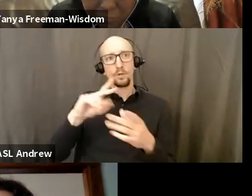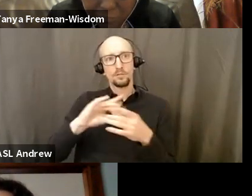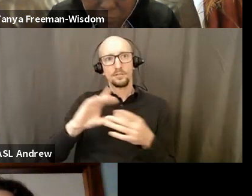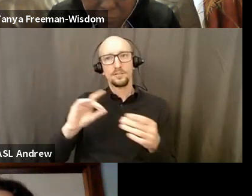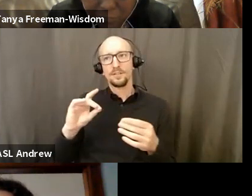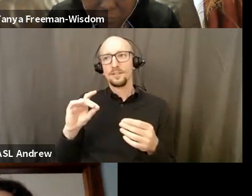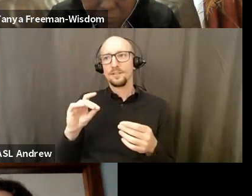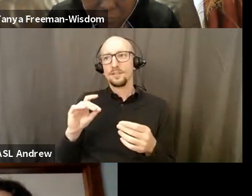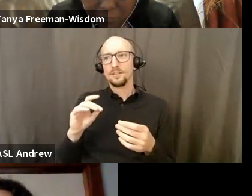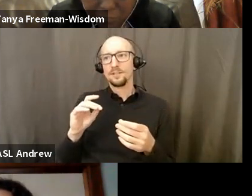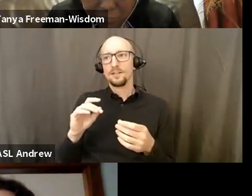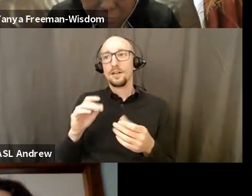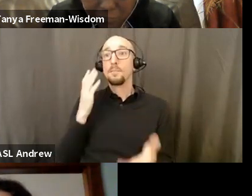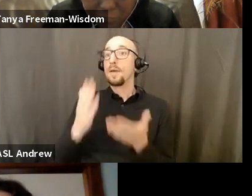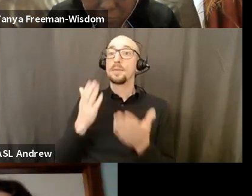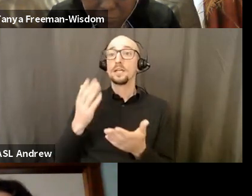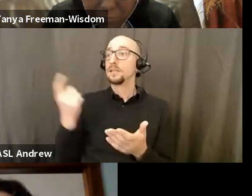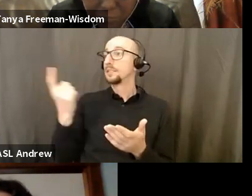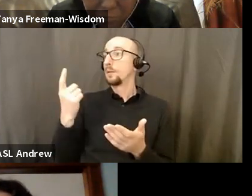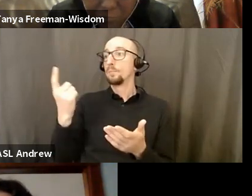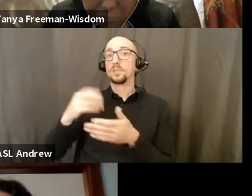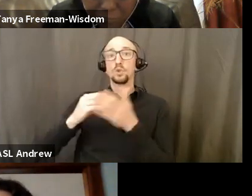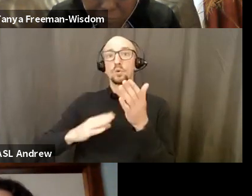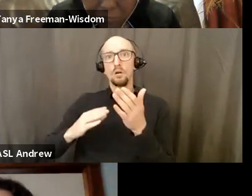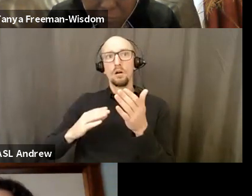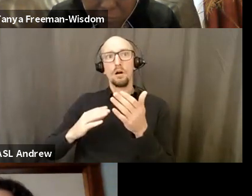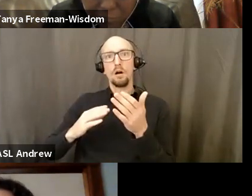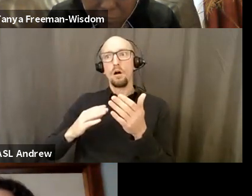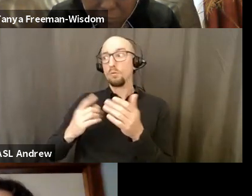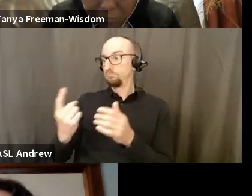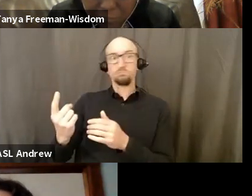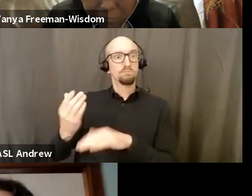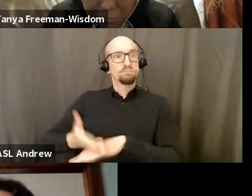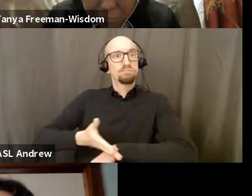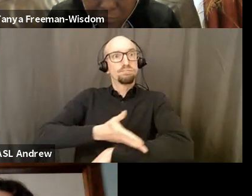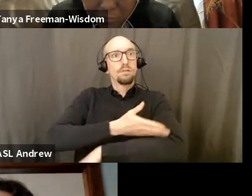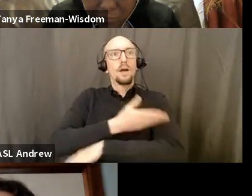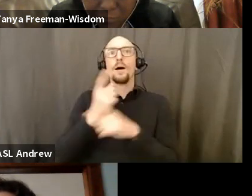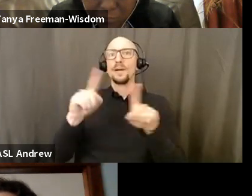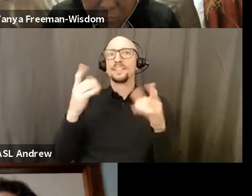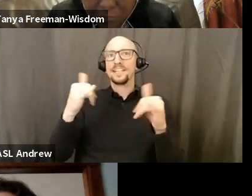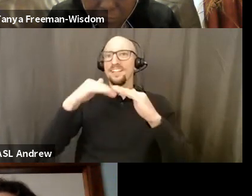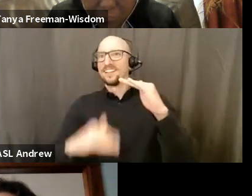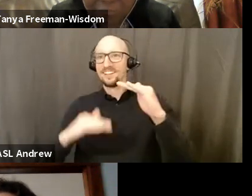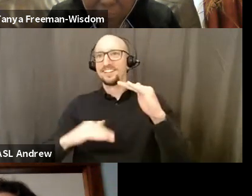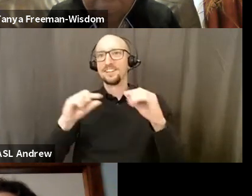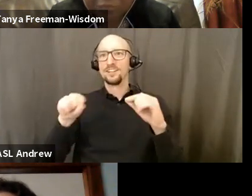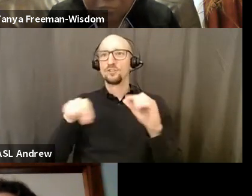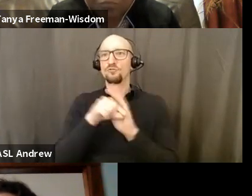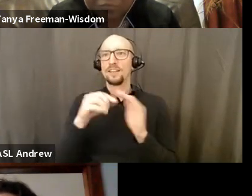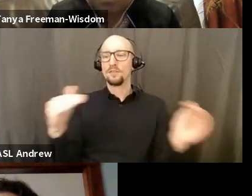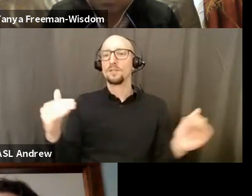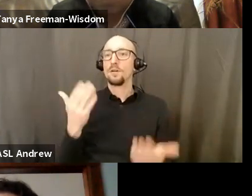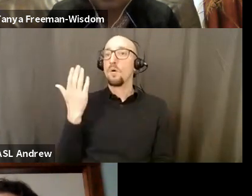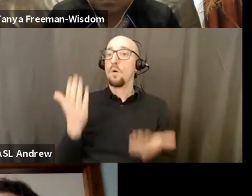really significant growth and not be anywhere near grade level. You could also have minimal growth and be reading at off